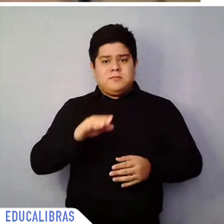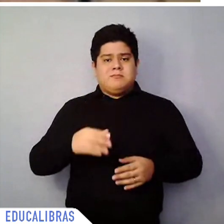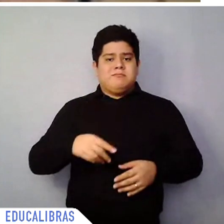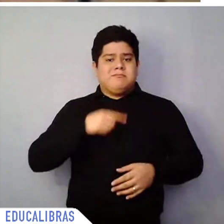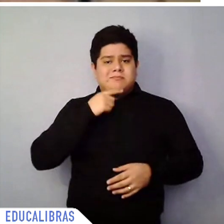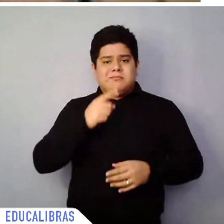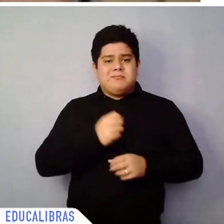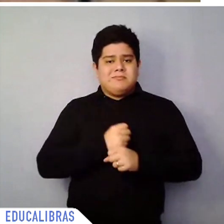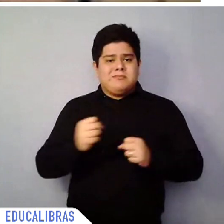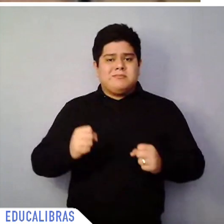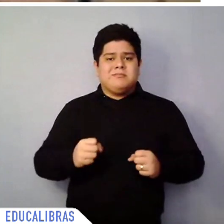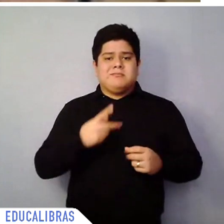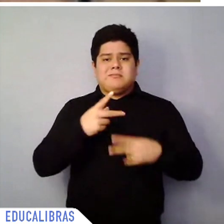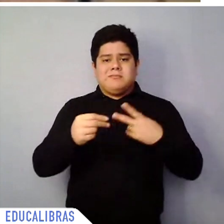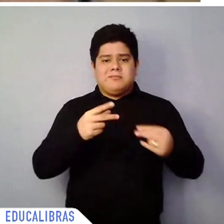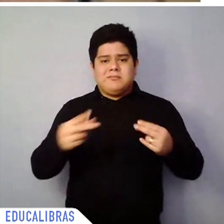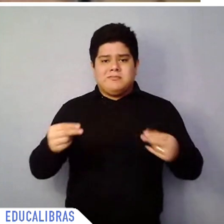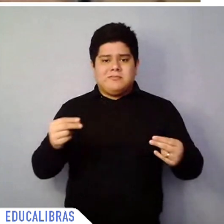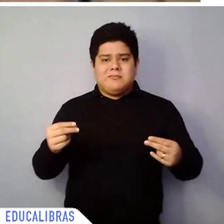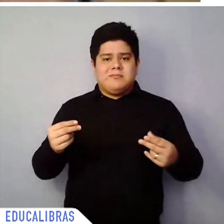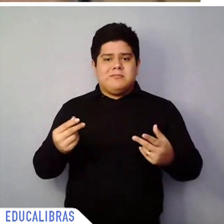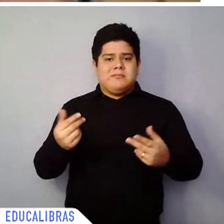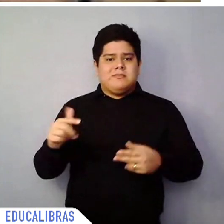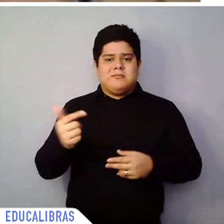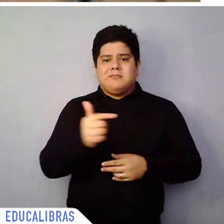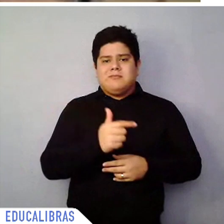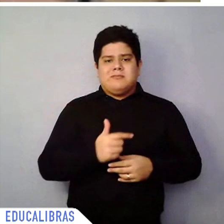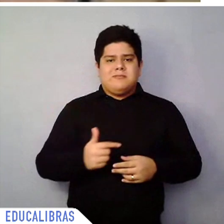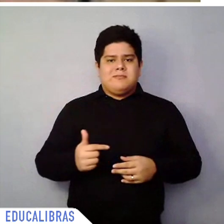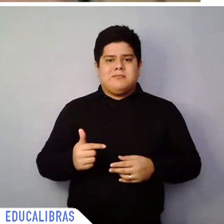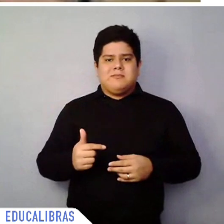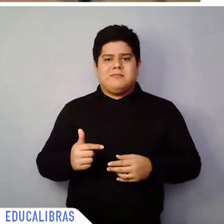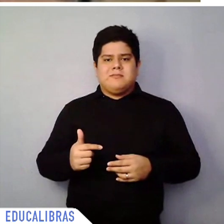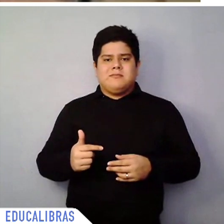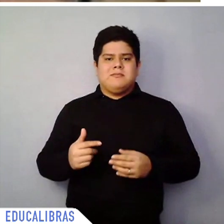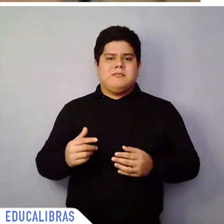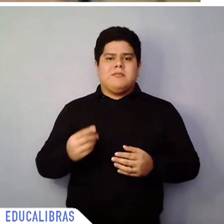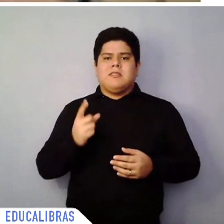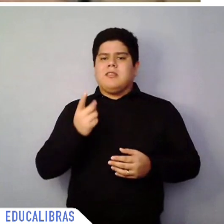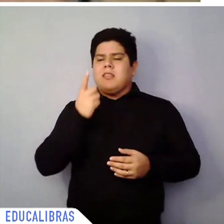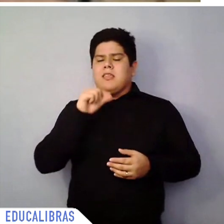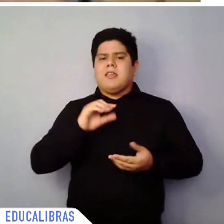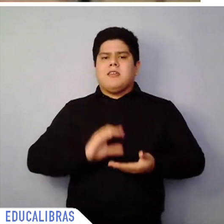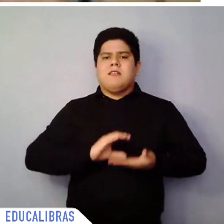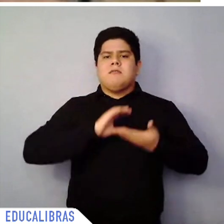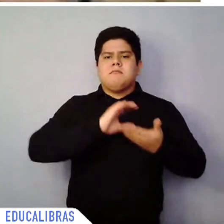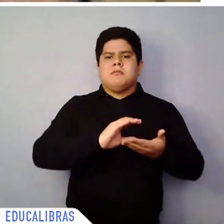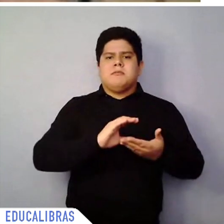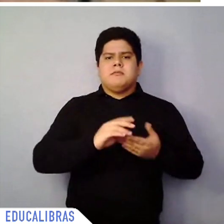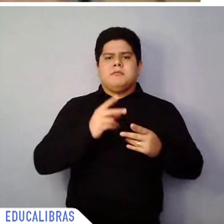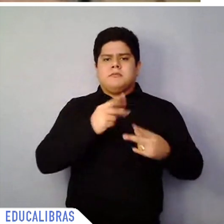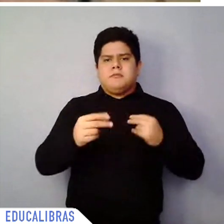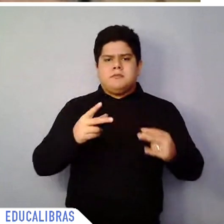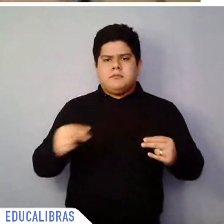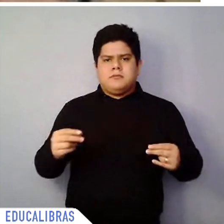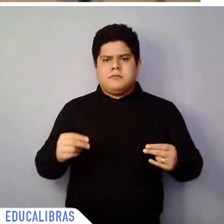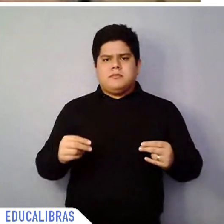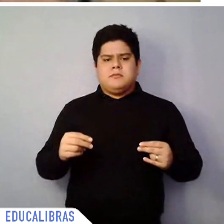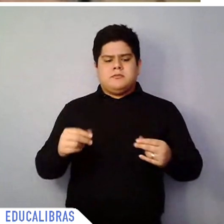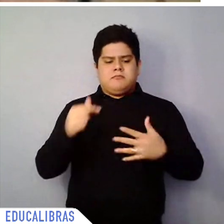since the beginning. There is no vaccine in the market. And those who